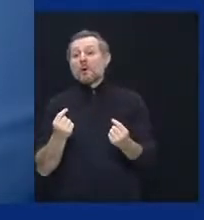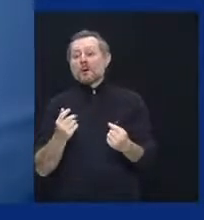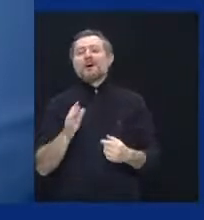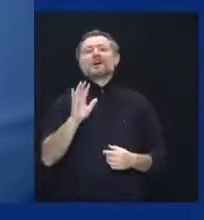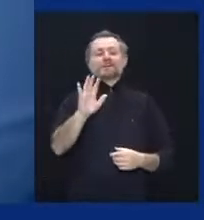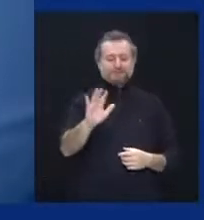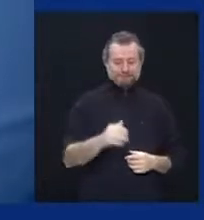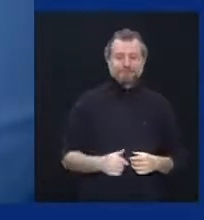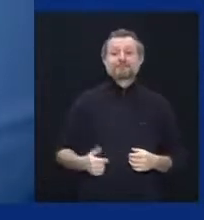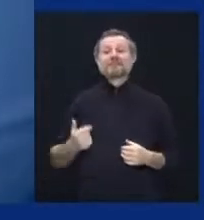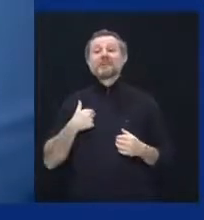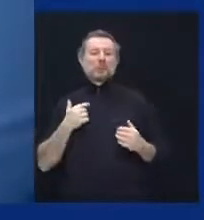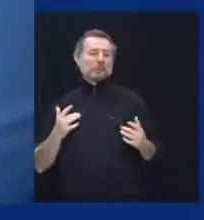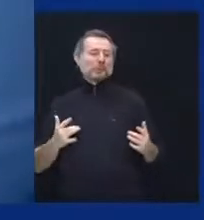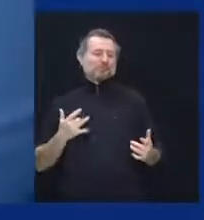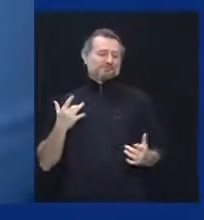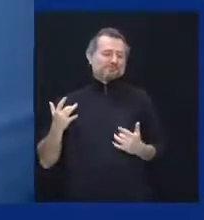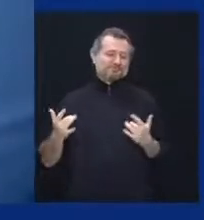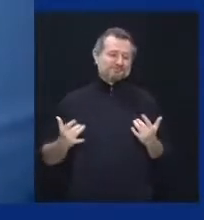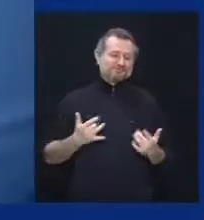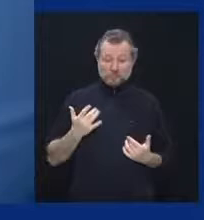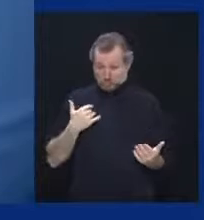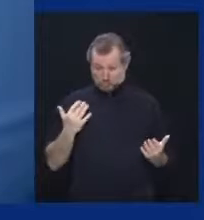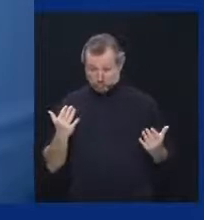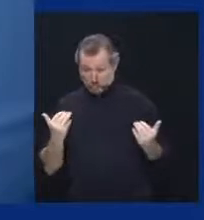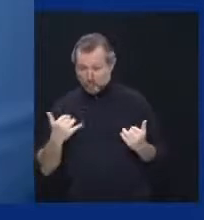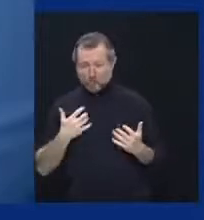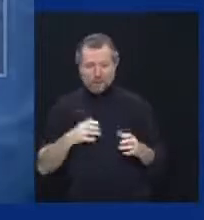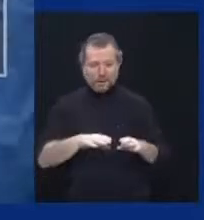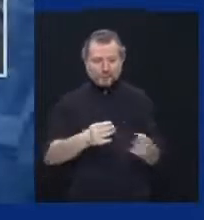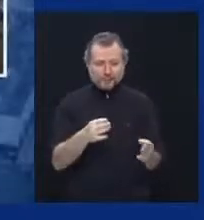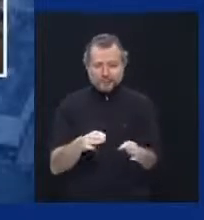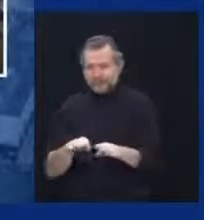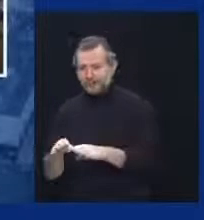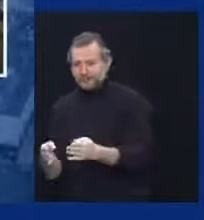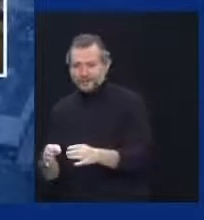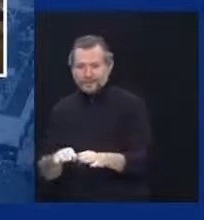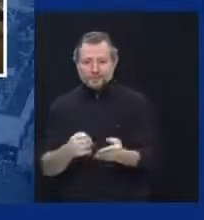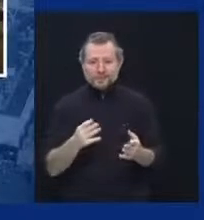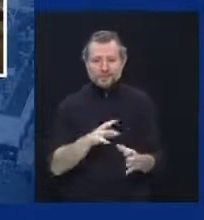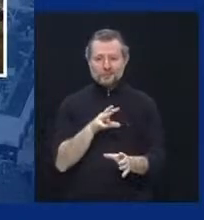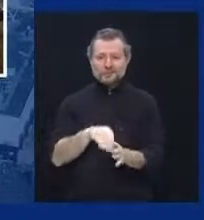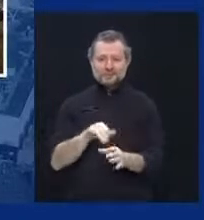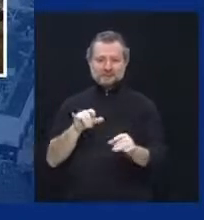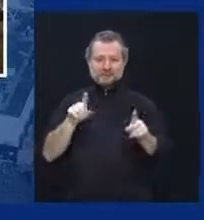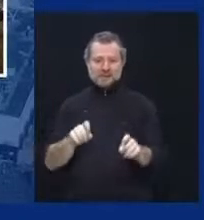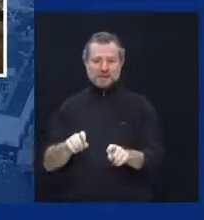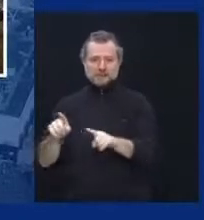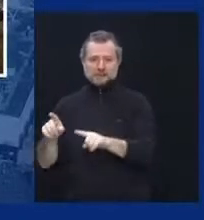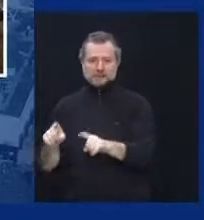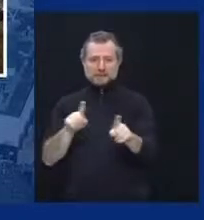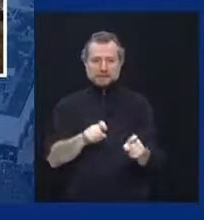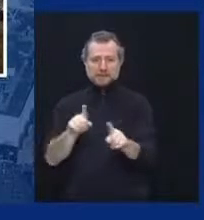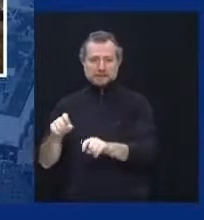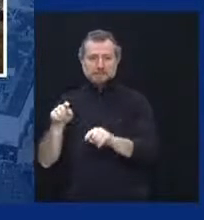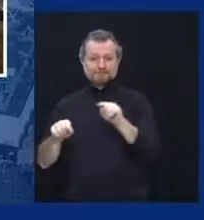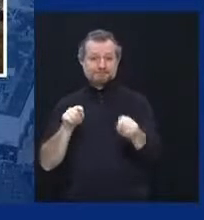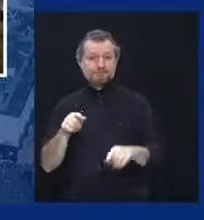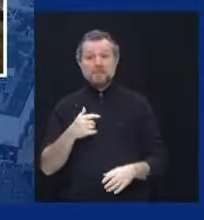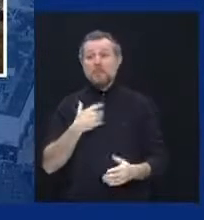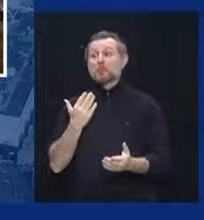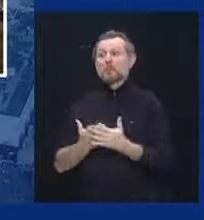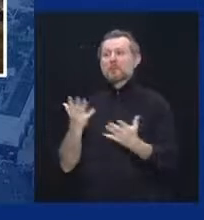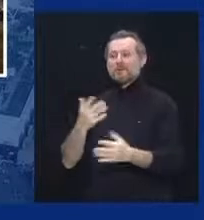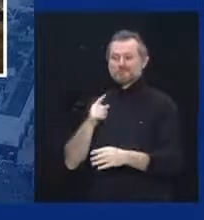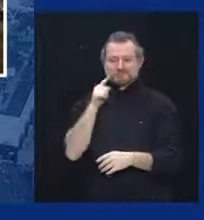the possibility of reopening venues with testing. We demonstrated it in Buffalo